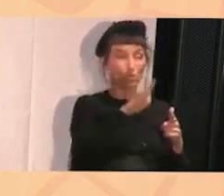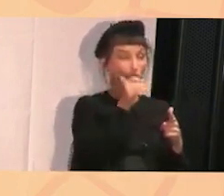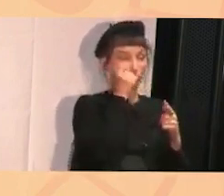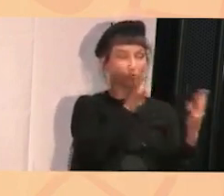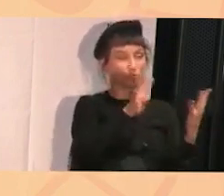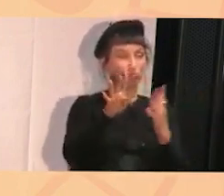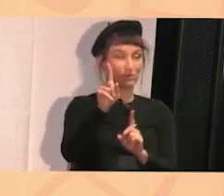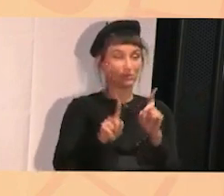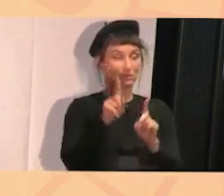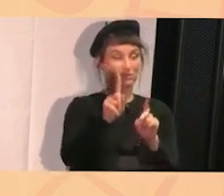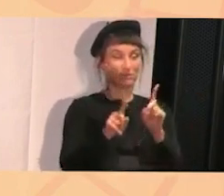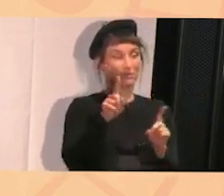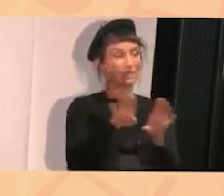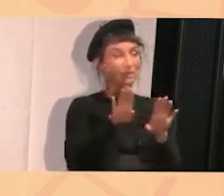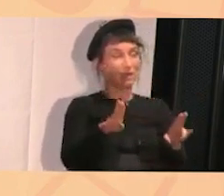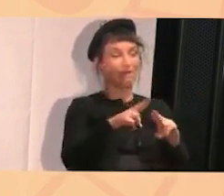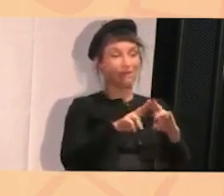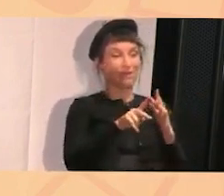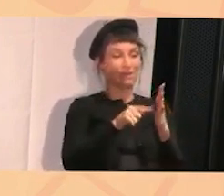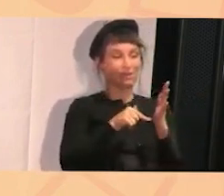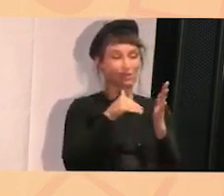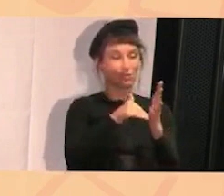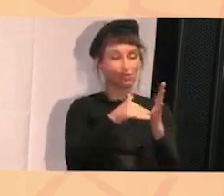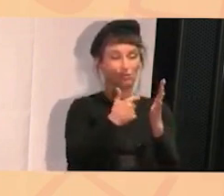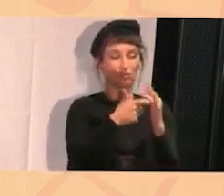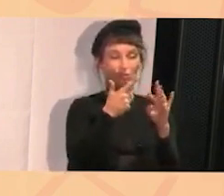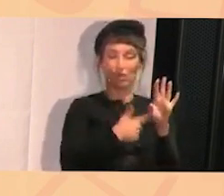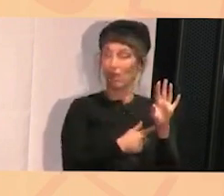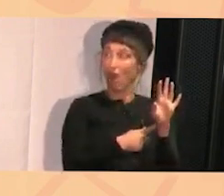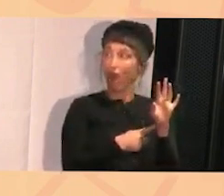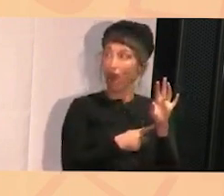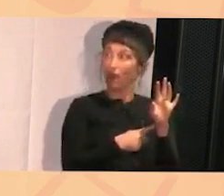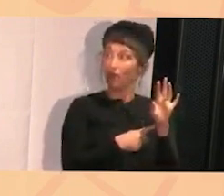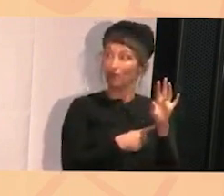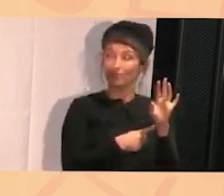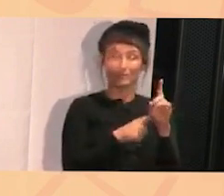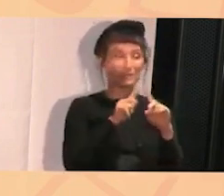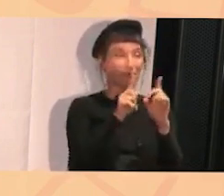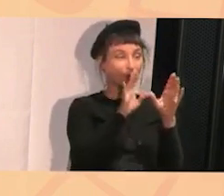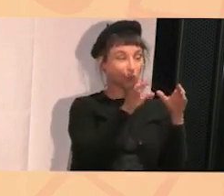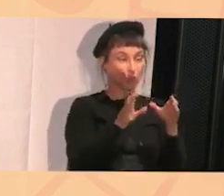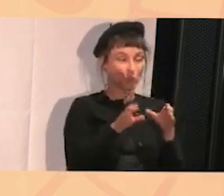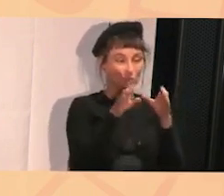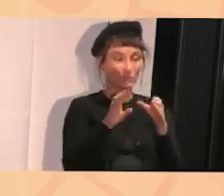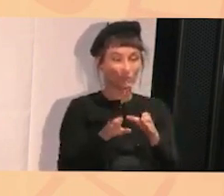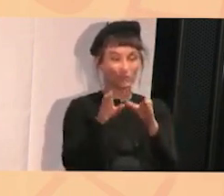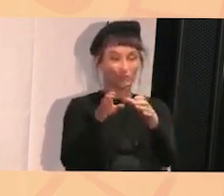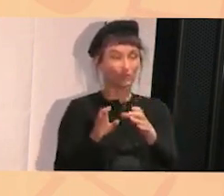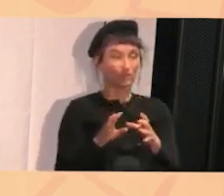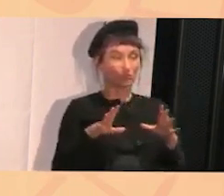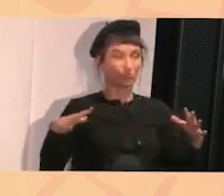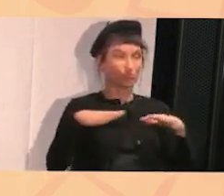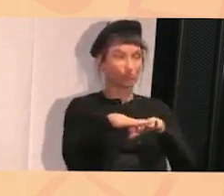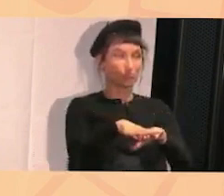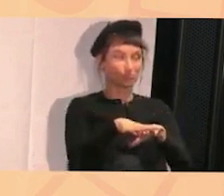congregated, same as in Fitzroy. Now you got a lot of the Nyangamada people and all the